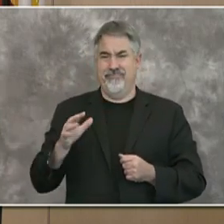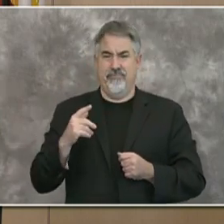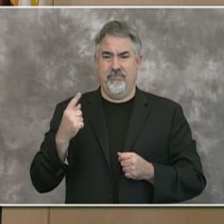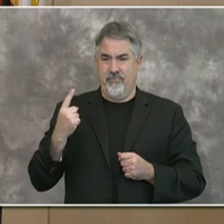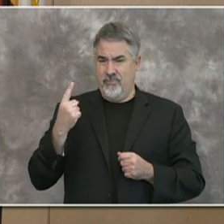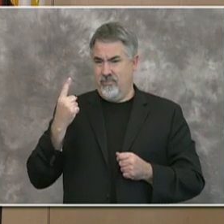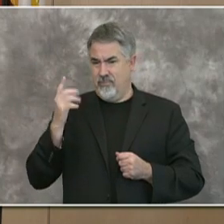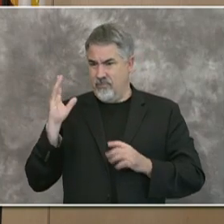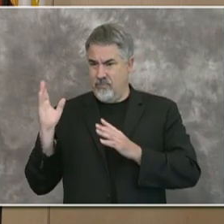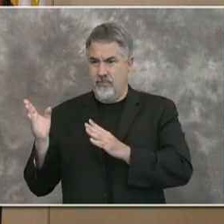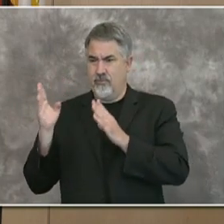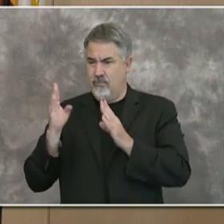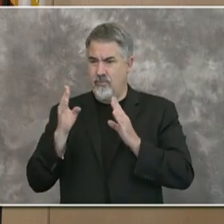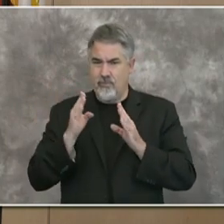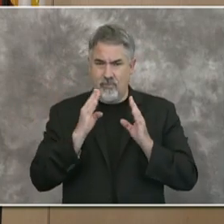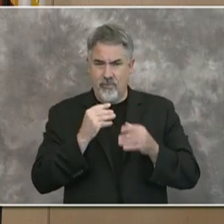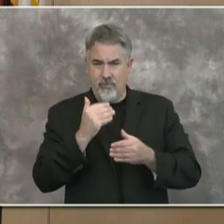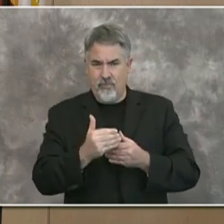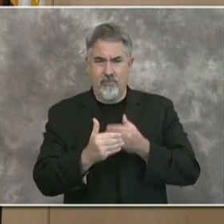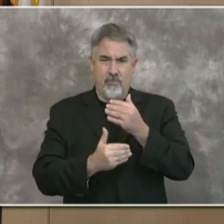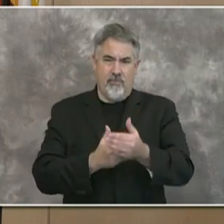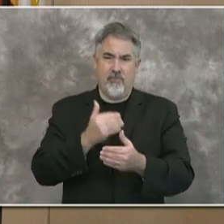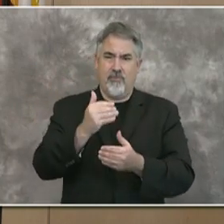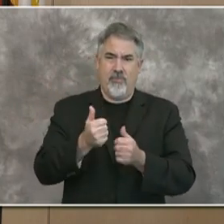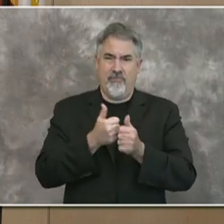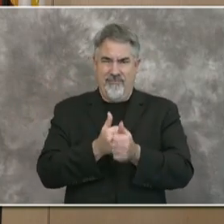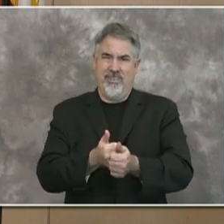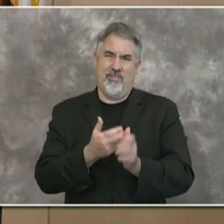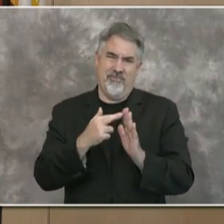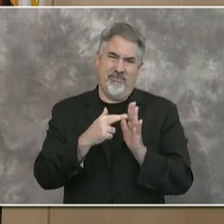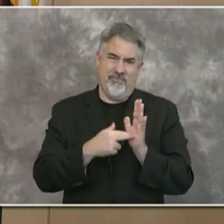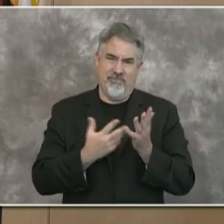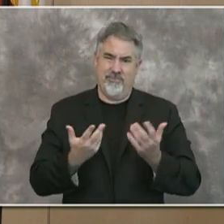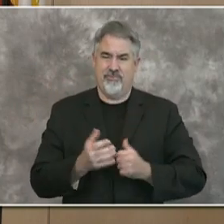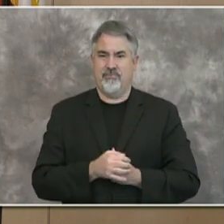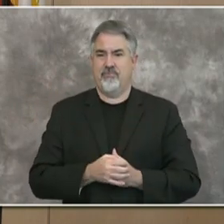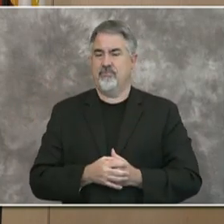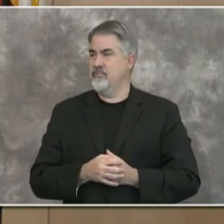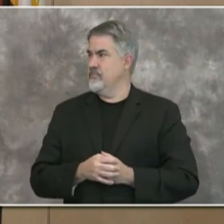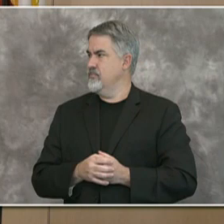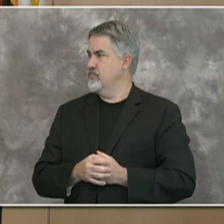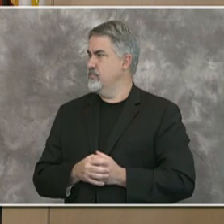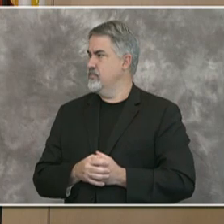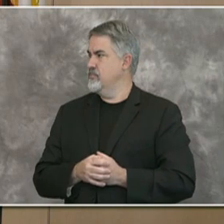stage. If it's at our California our California